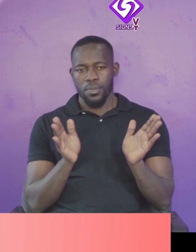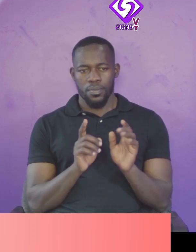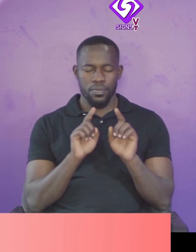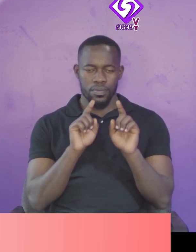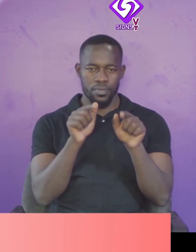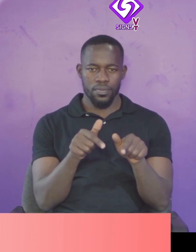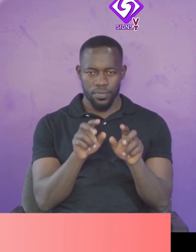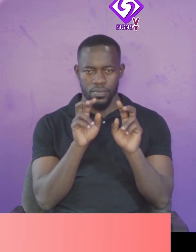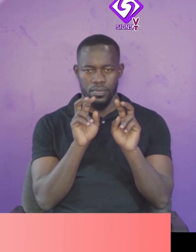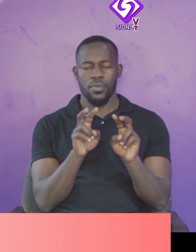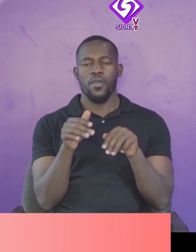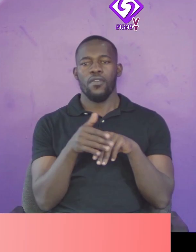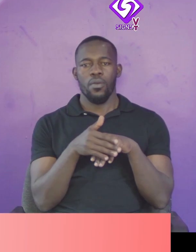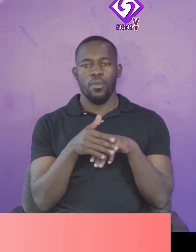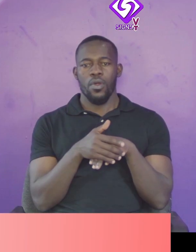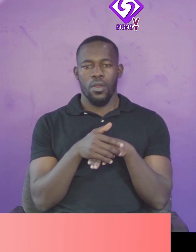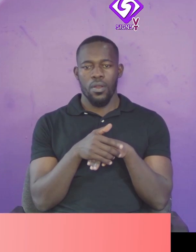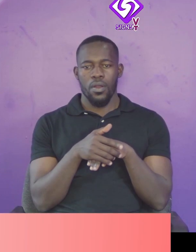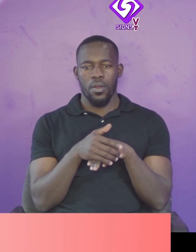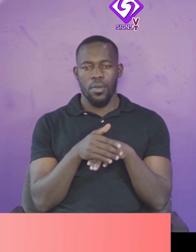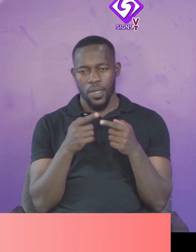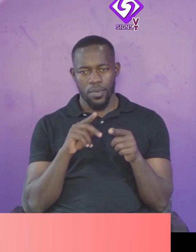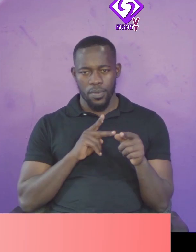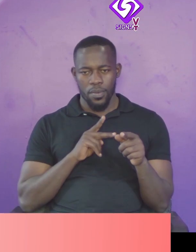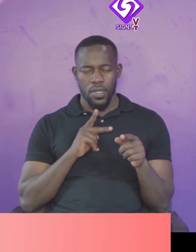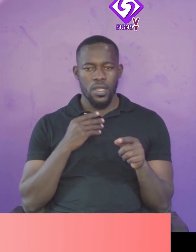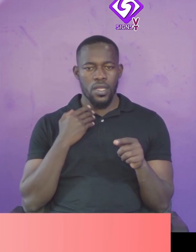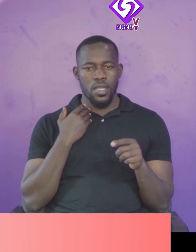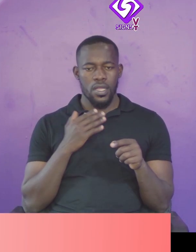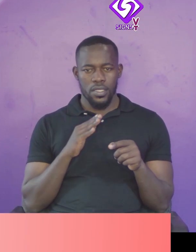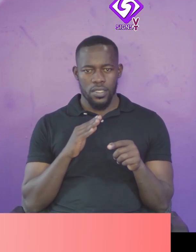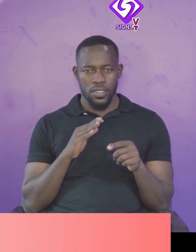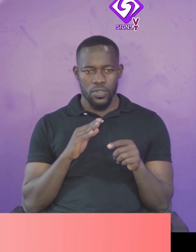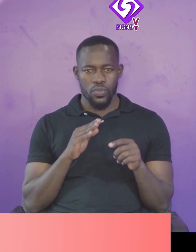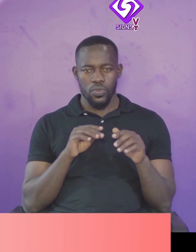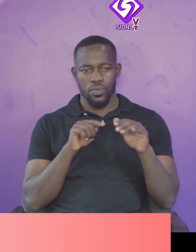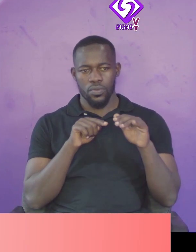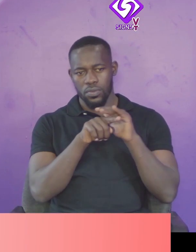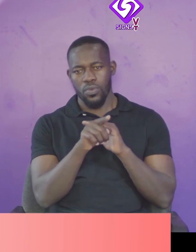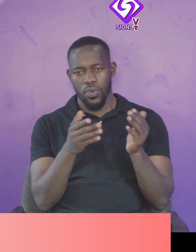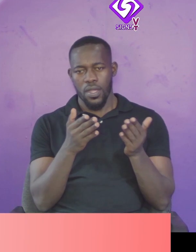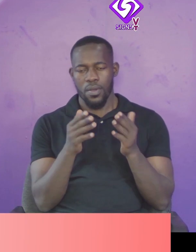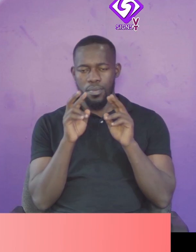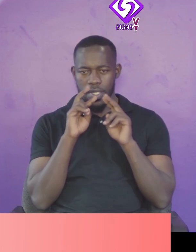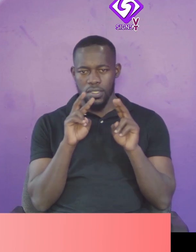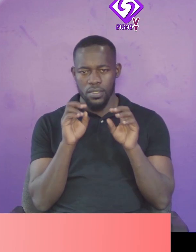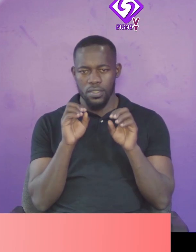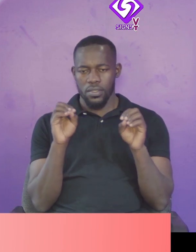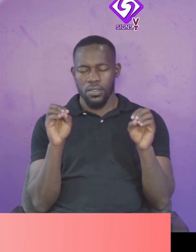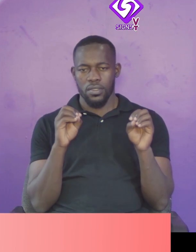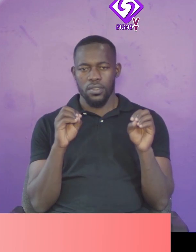the matches, and no one wants to go where there's no peace. Yeah, so I'm